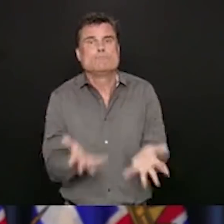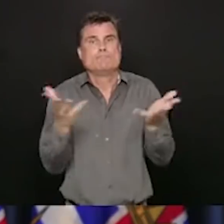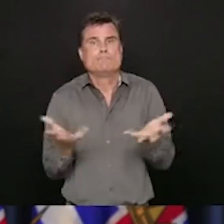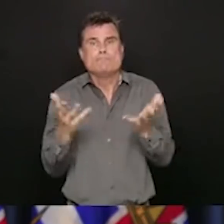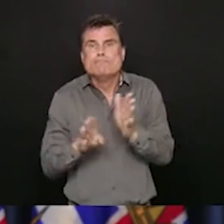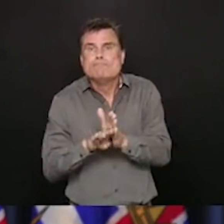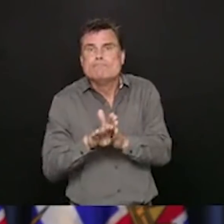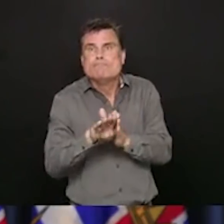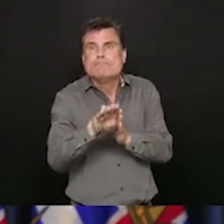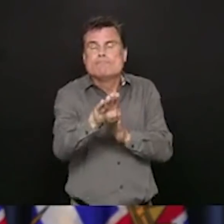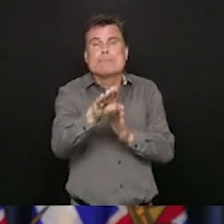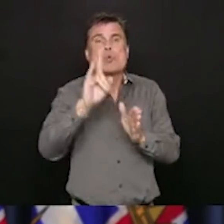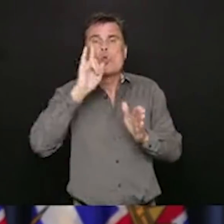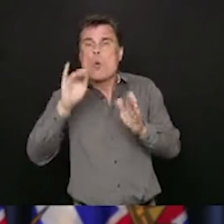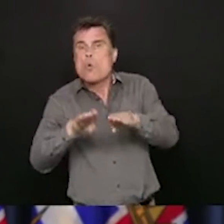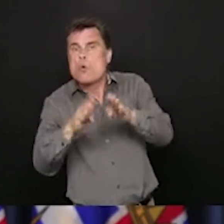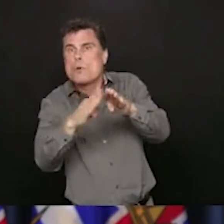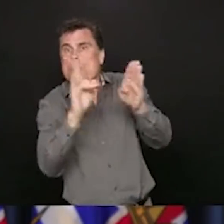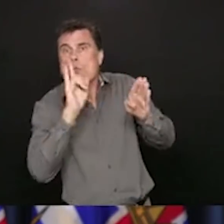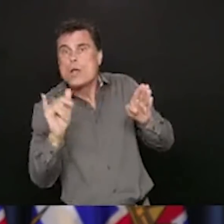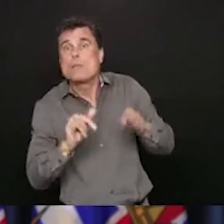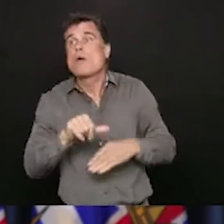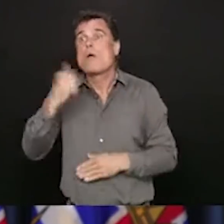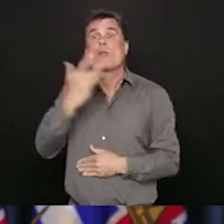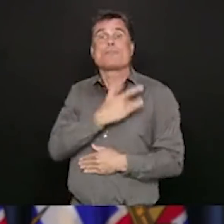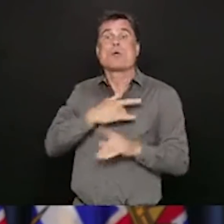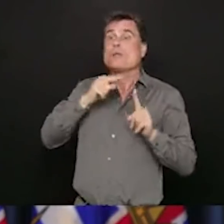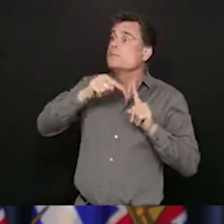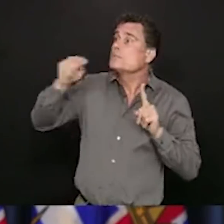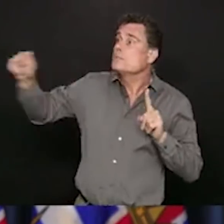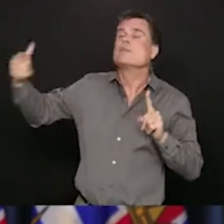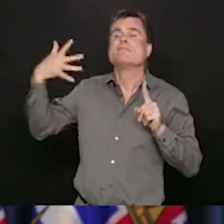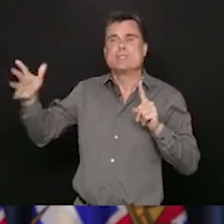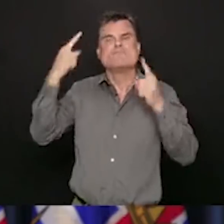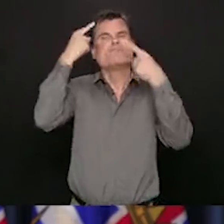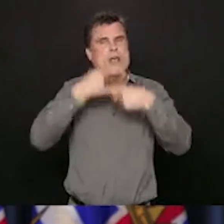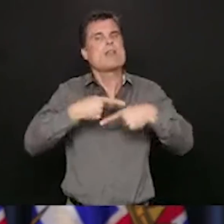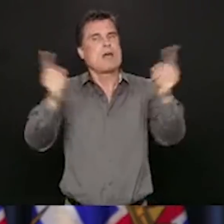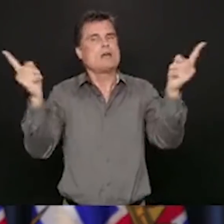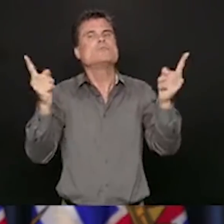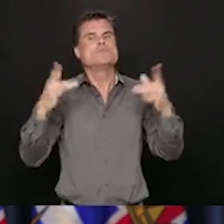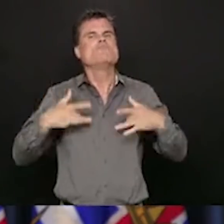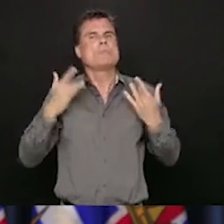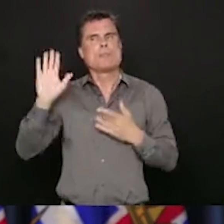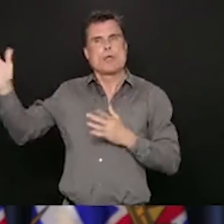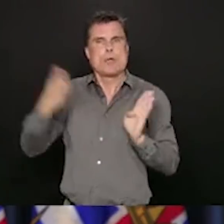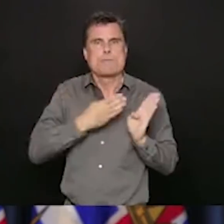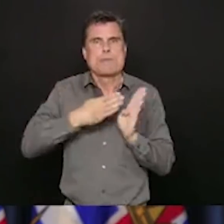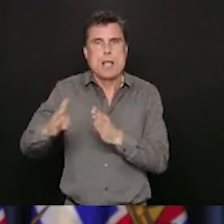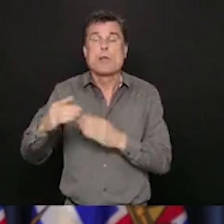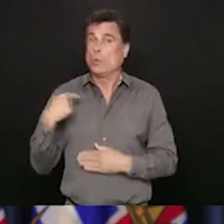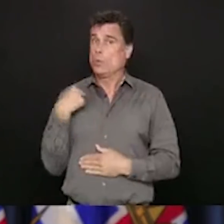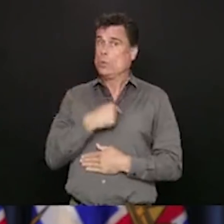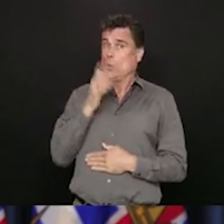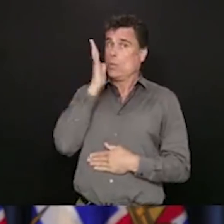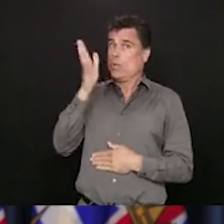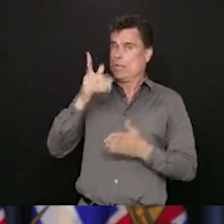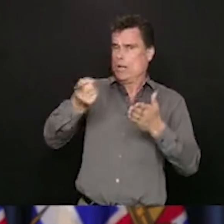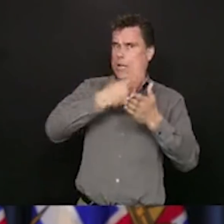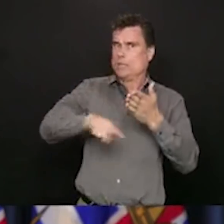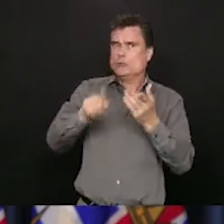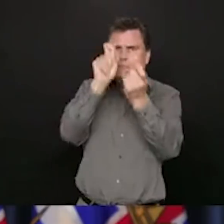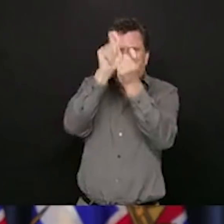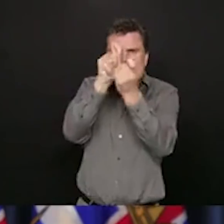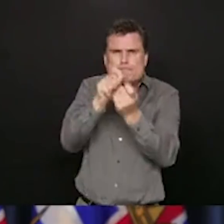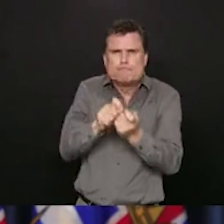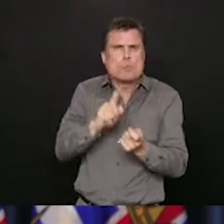as well next week, and I'll do some foreshadowing of that today. But the first order of business in Cabinet today was reestablishing the